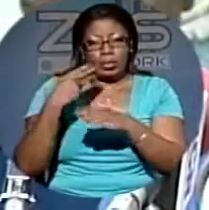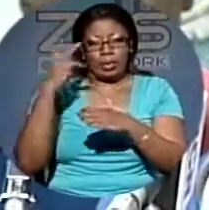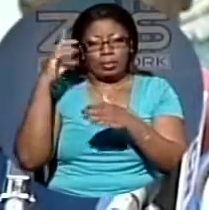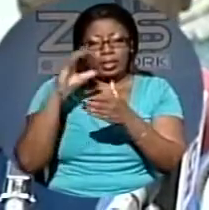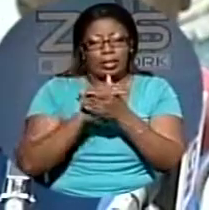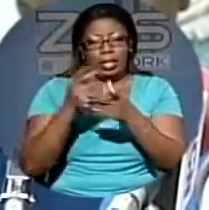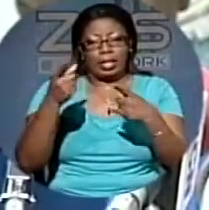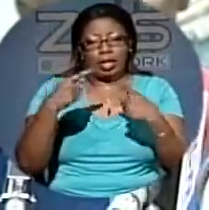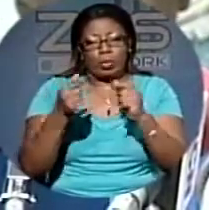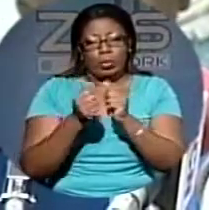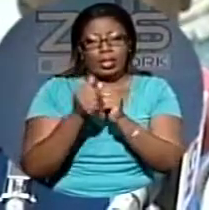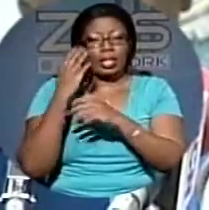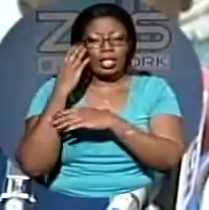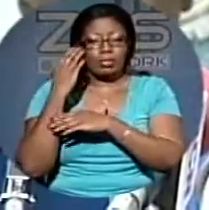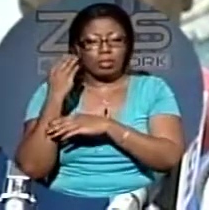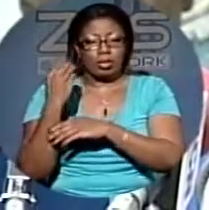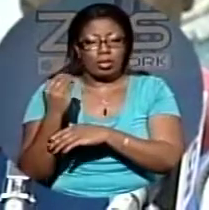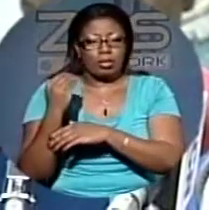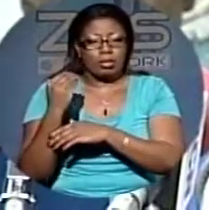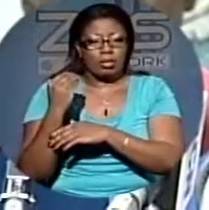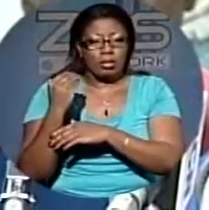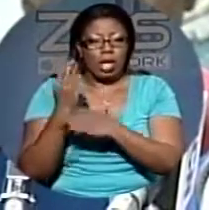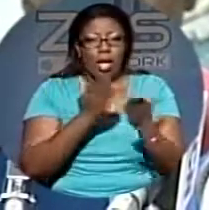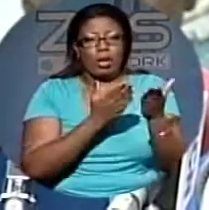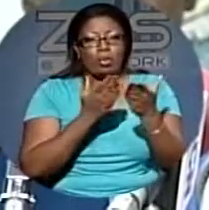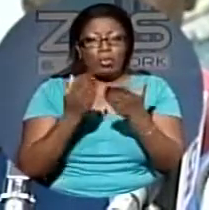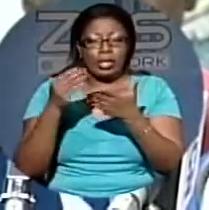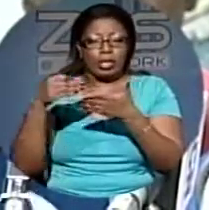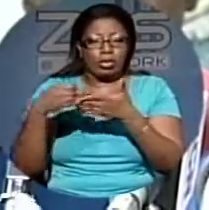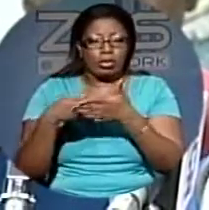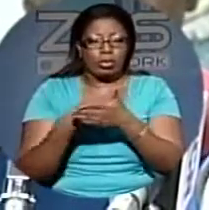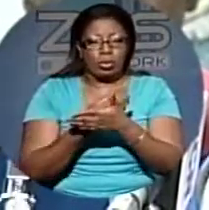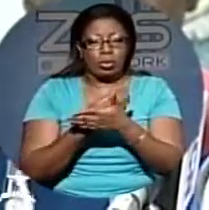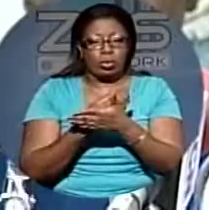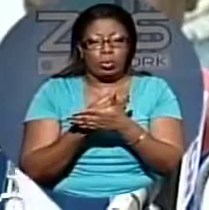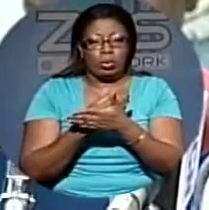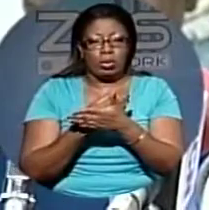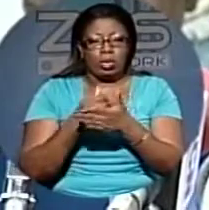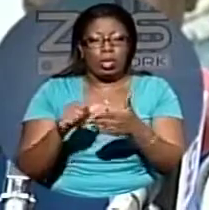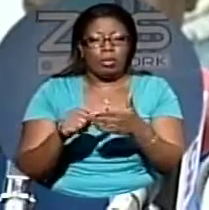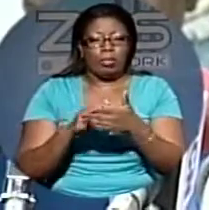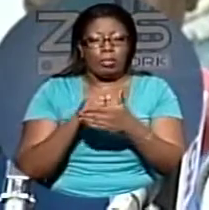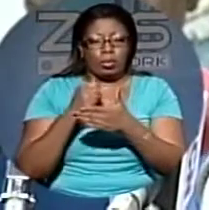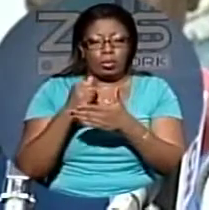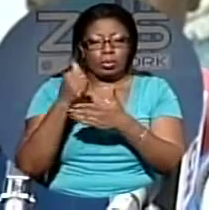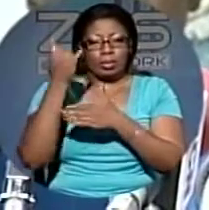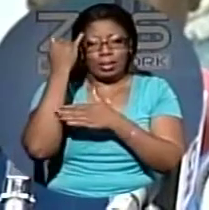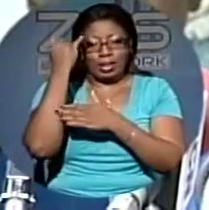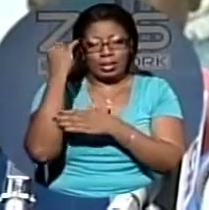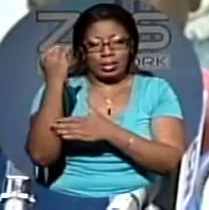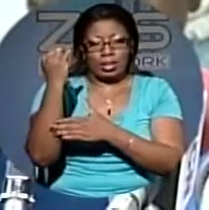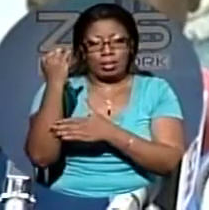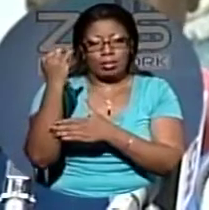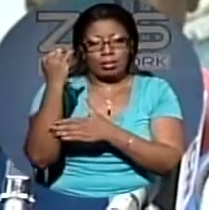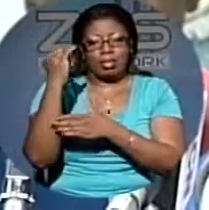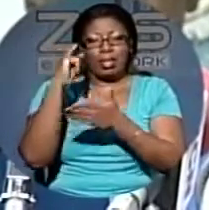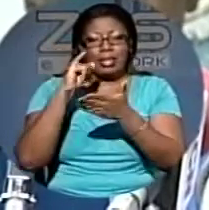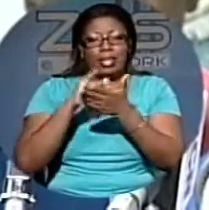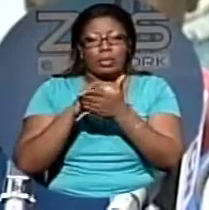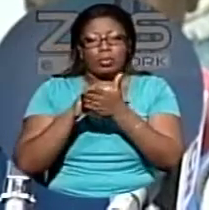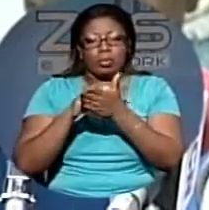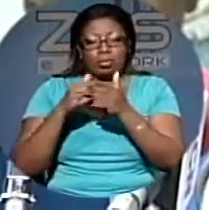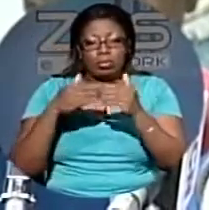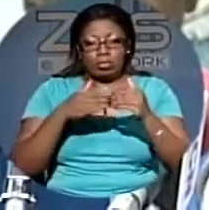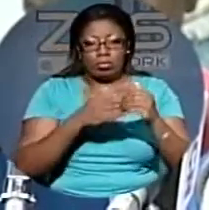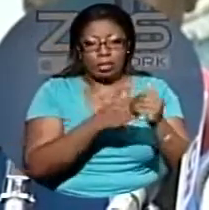experienced party leadership, will bring a fresh, new, and bold complement of ideas that will steer our